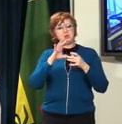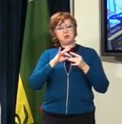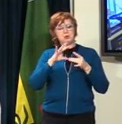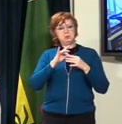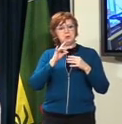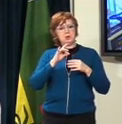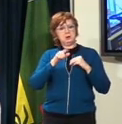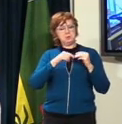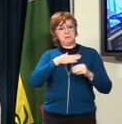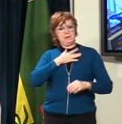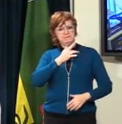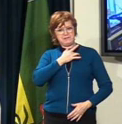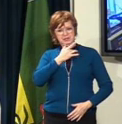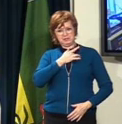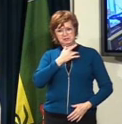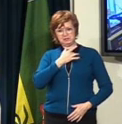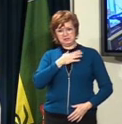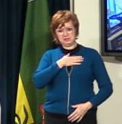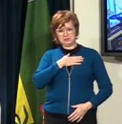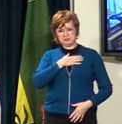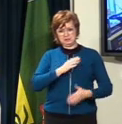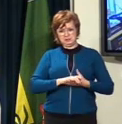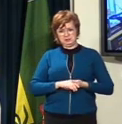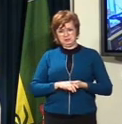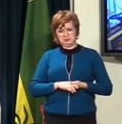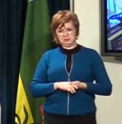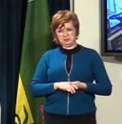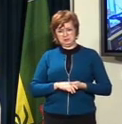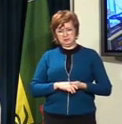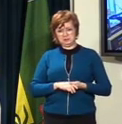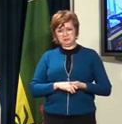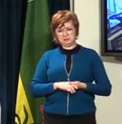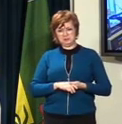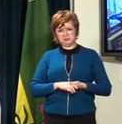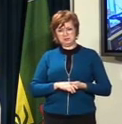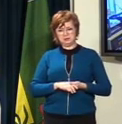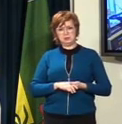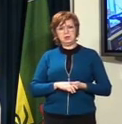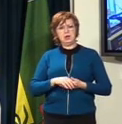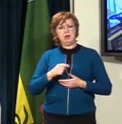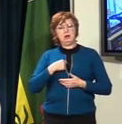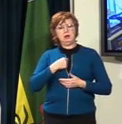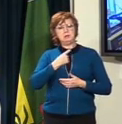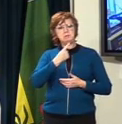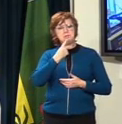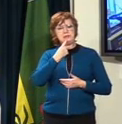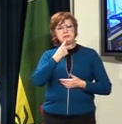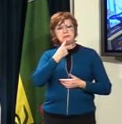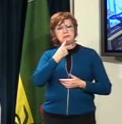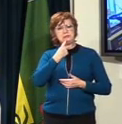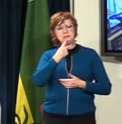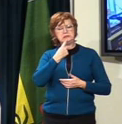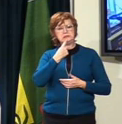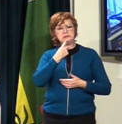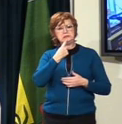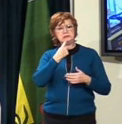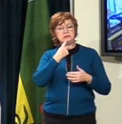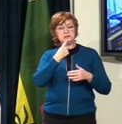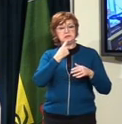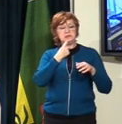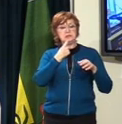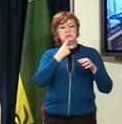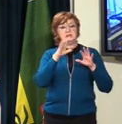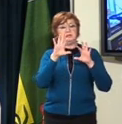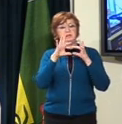is that I really miss the family presence at the bedside. And I know our patients do as well. We know patients